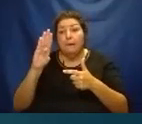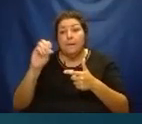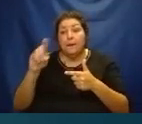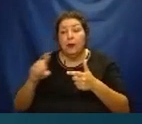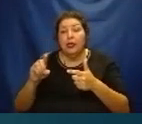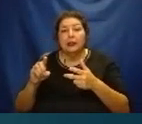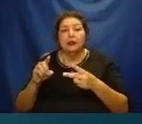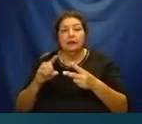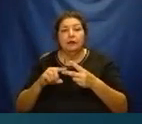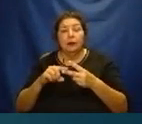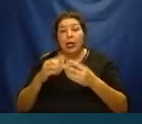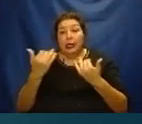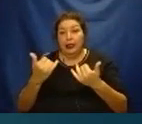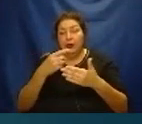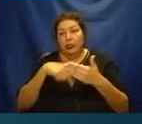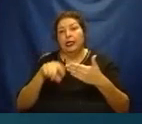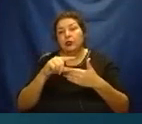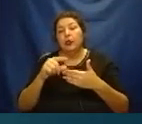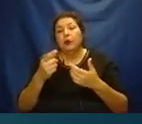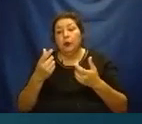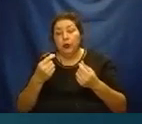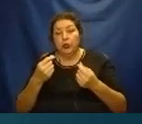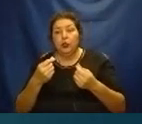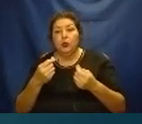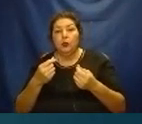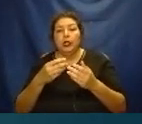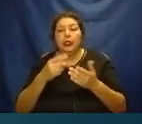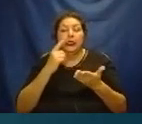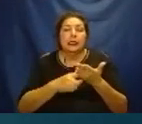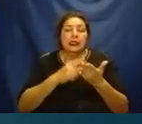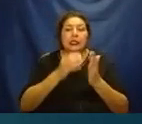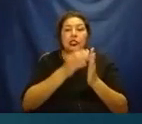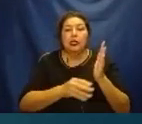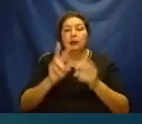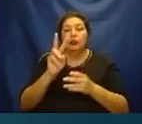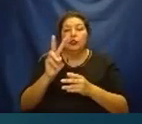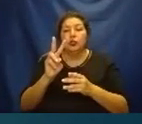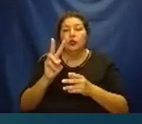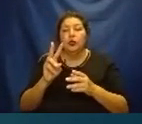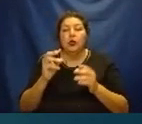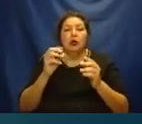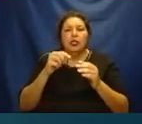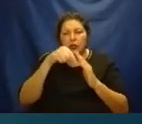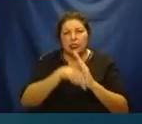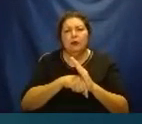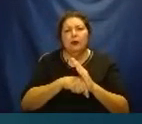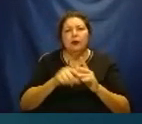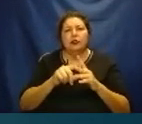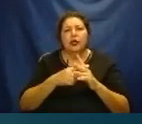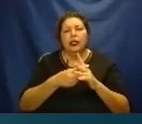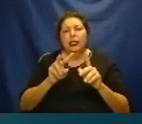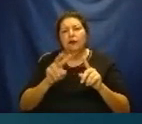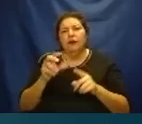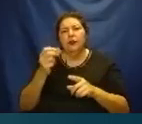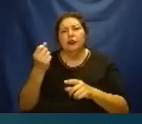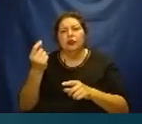Now, next week, we will go into chapter 2 a little further, starting in verse 12 to 20. And again,